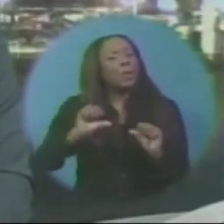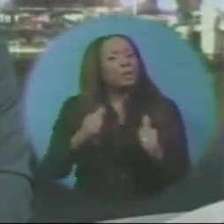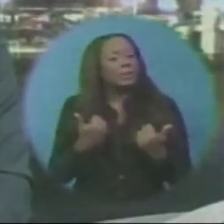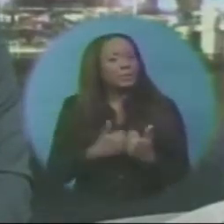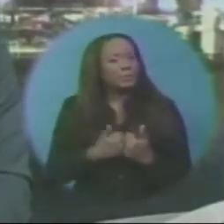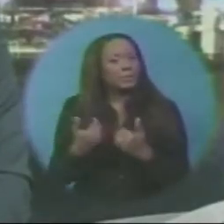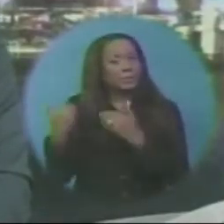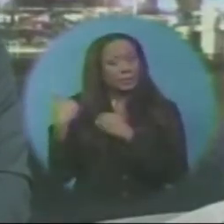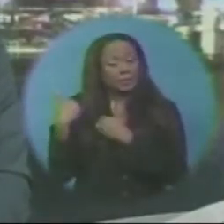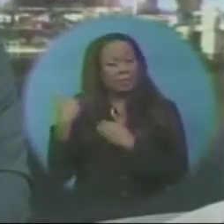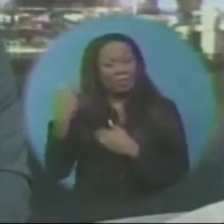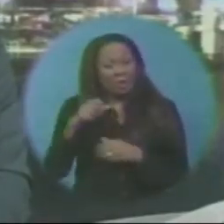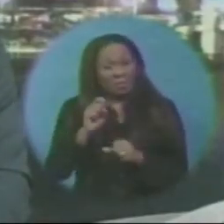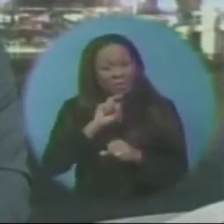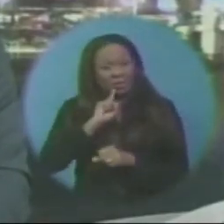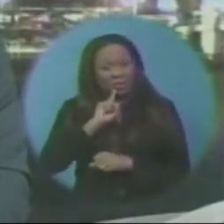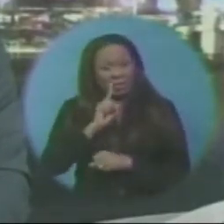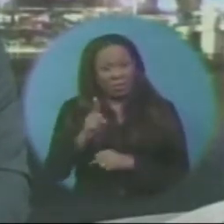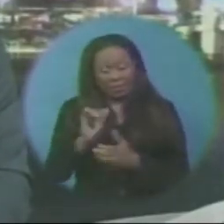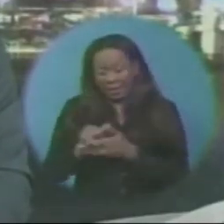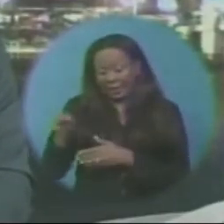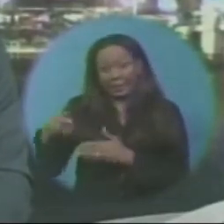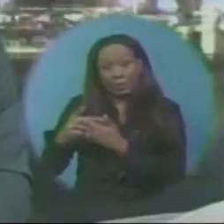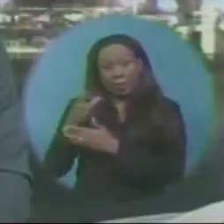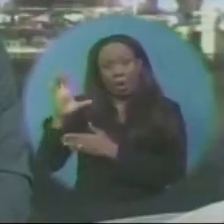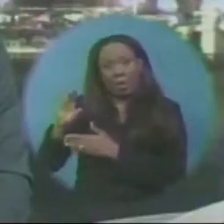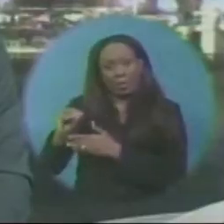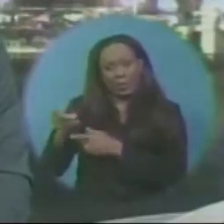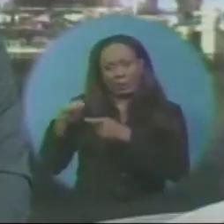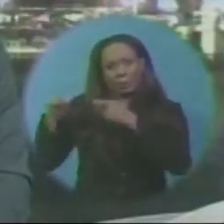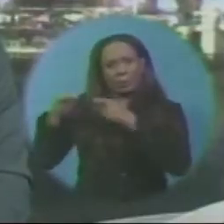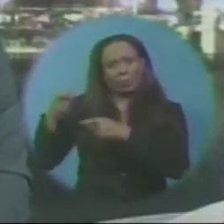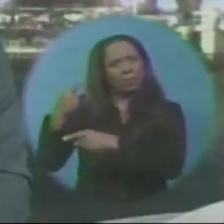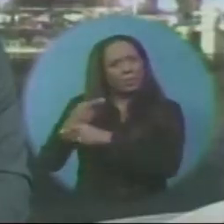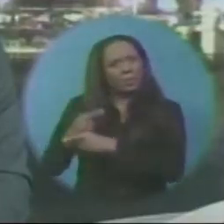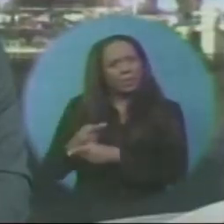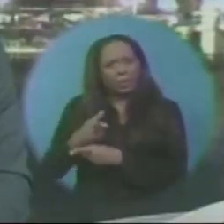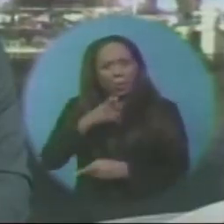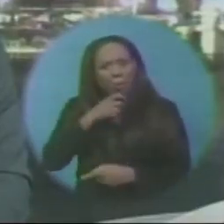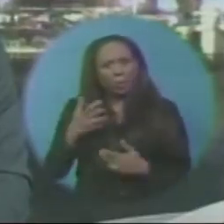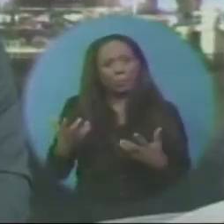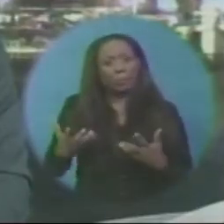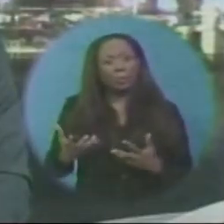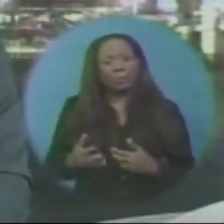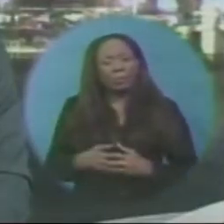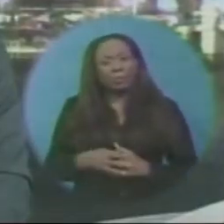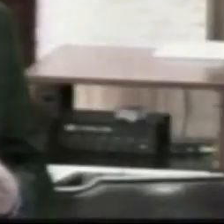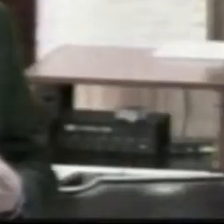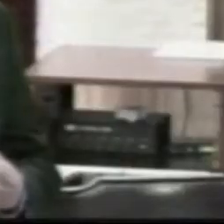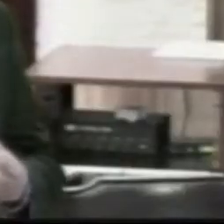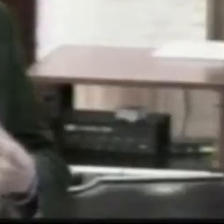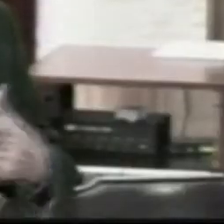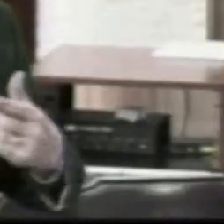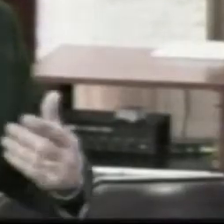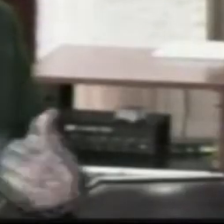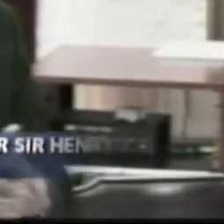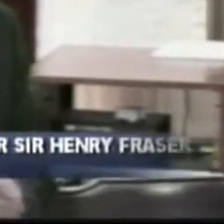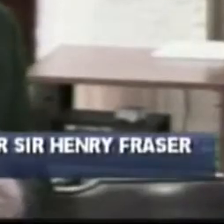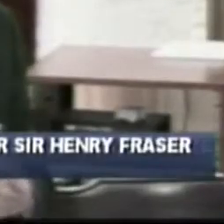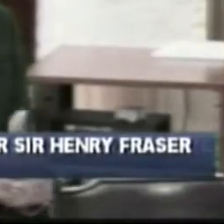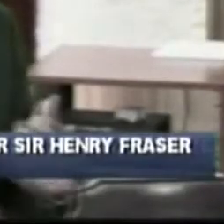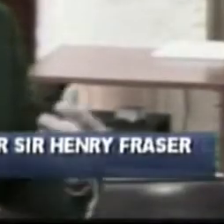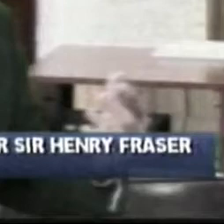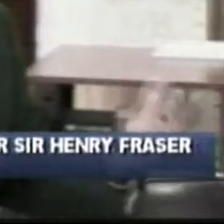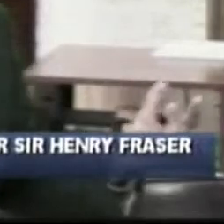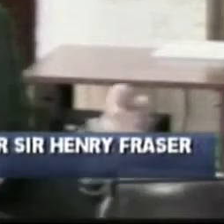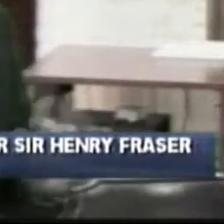with the responsibility of ensuring the company would be properly managed. The concern would be simply to ask Senator Ince